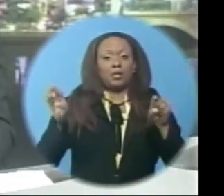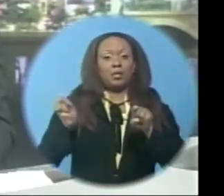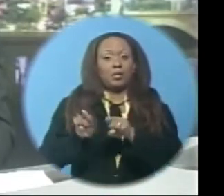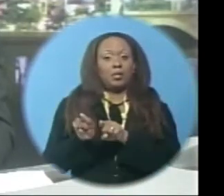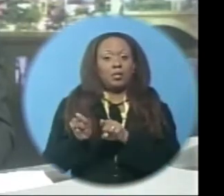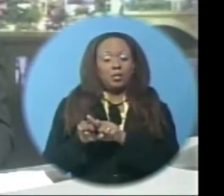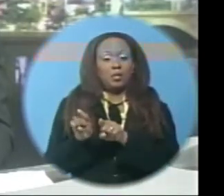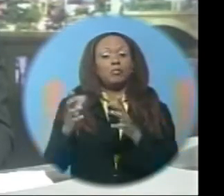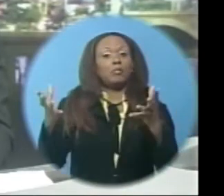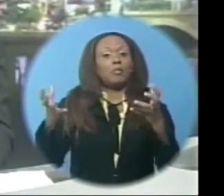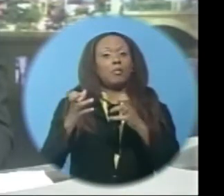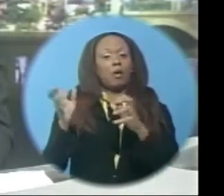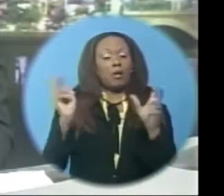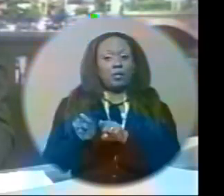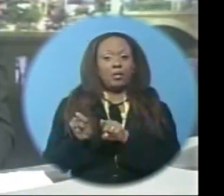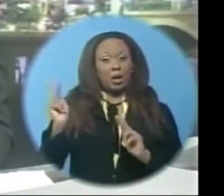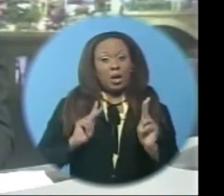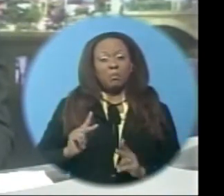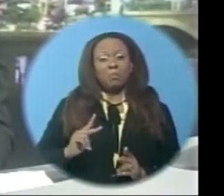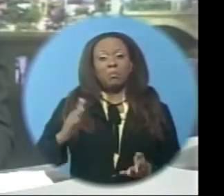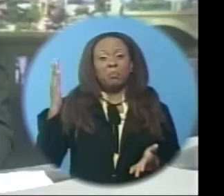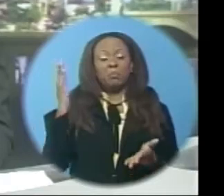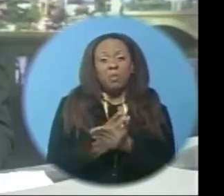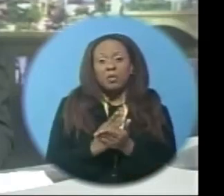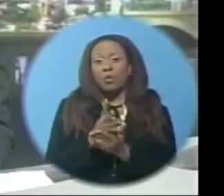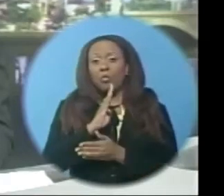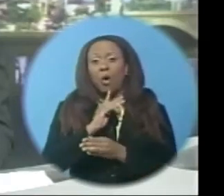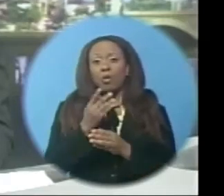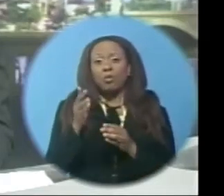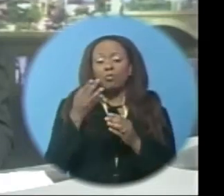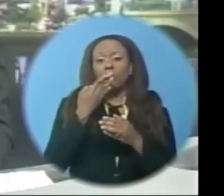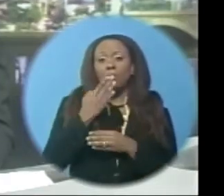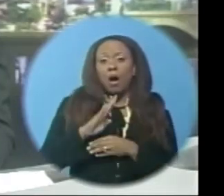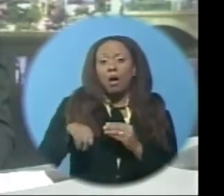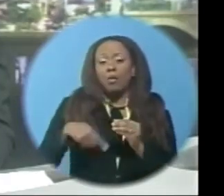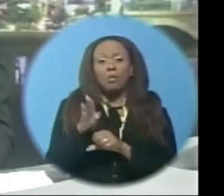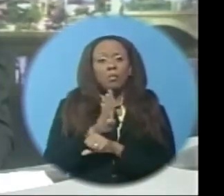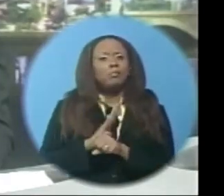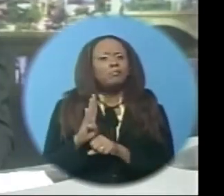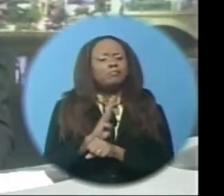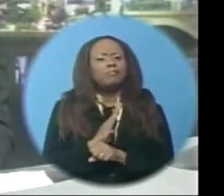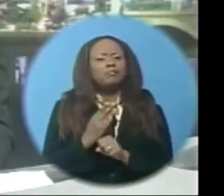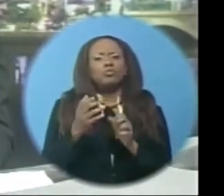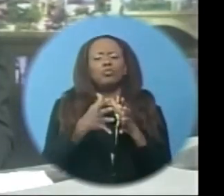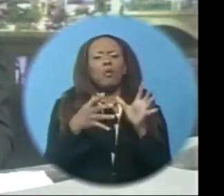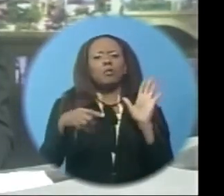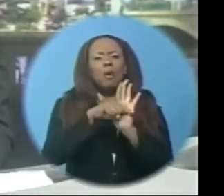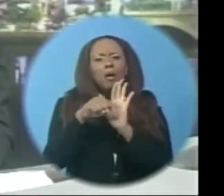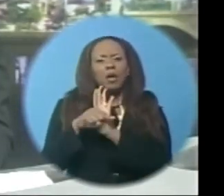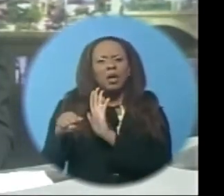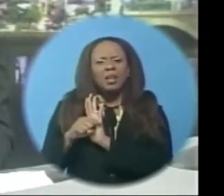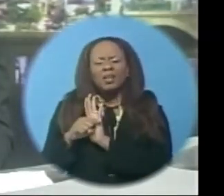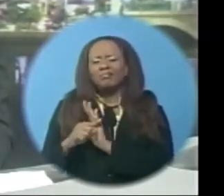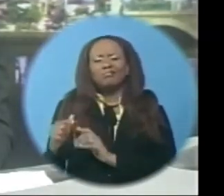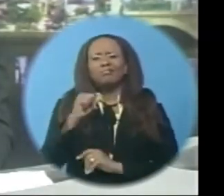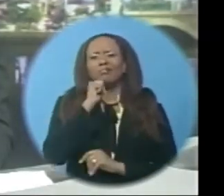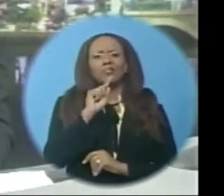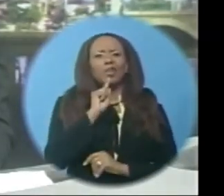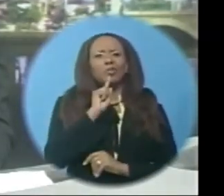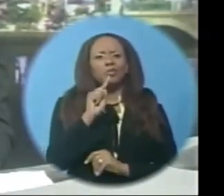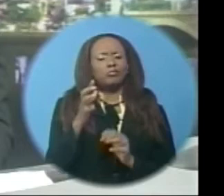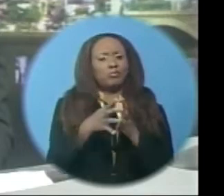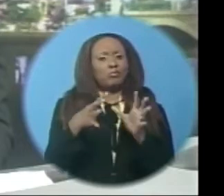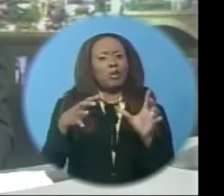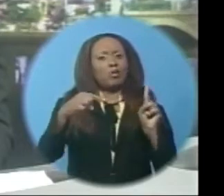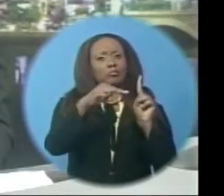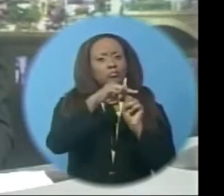the occasion to call on those in positions of influence to stop bashing the island. He says there is a lot of negative